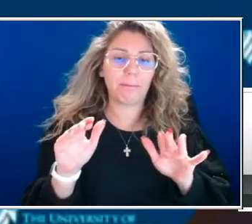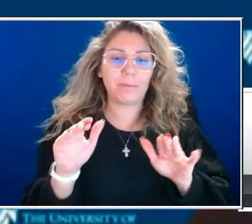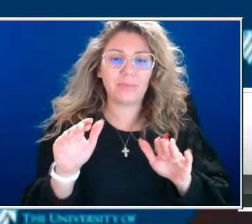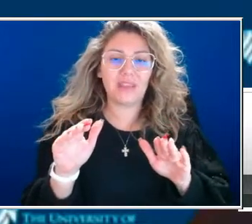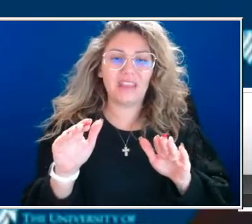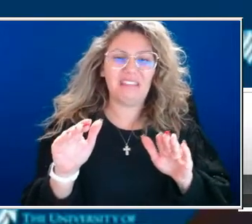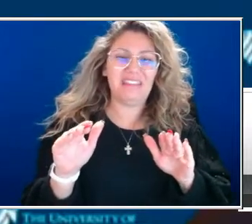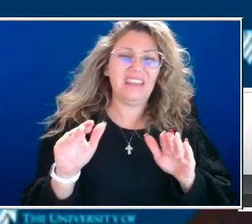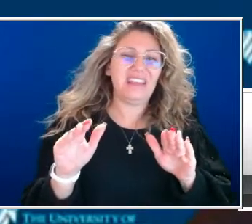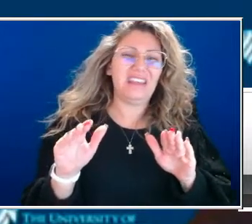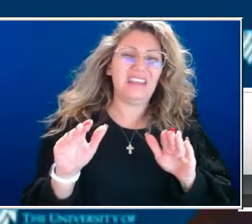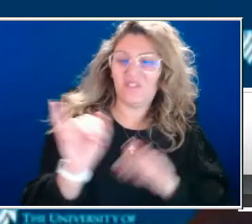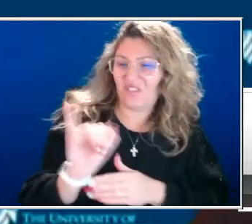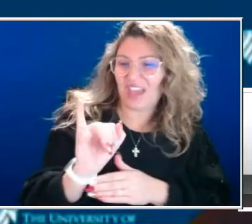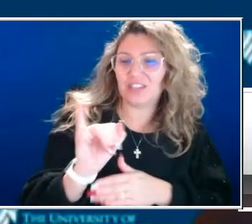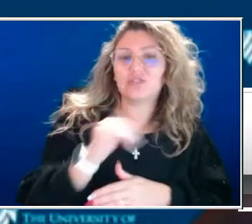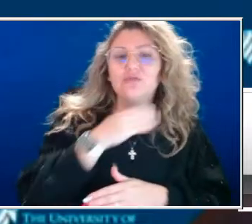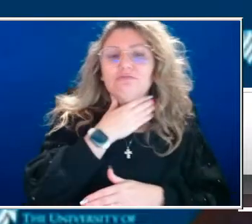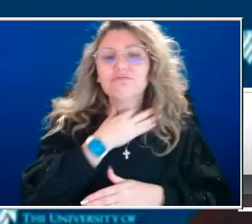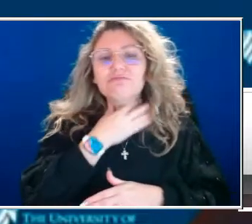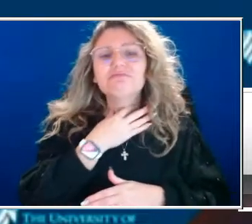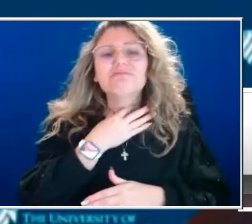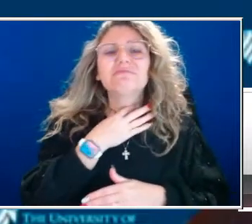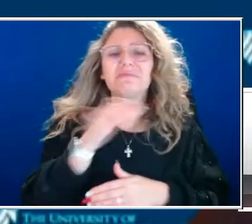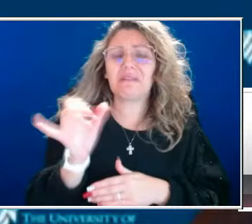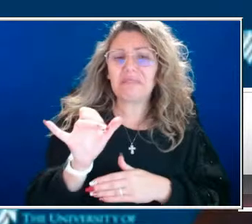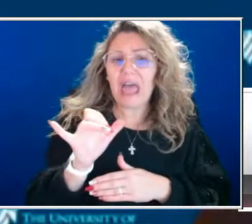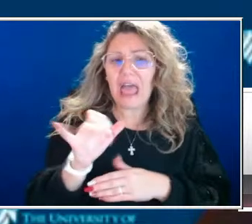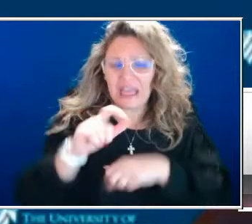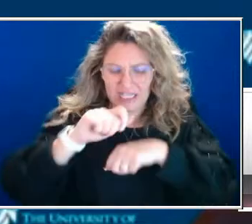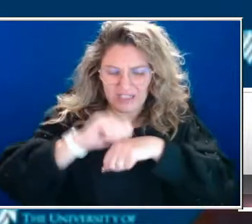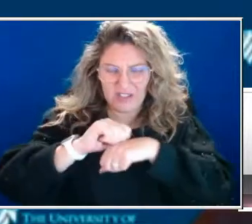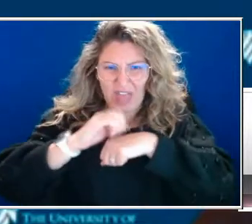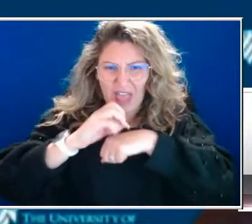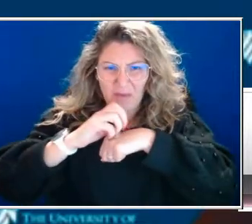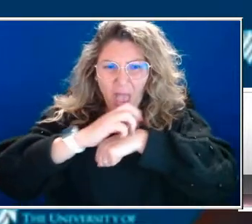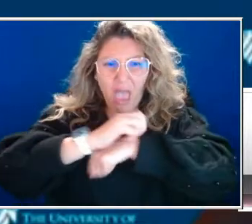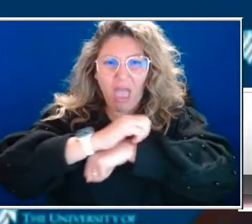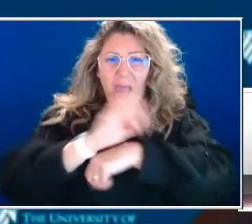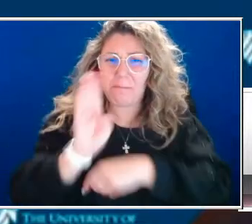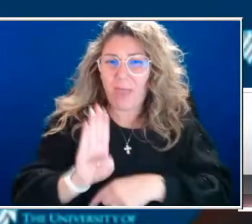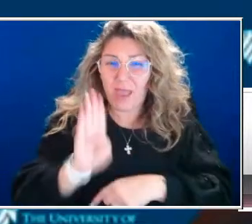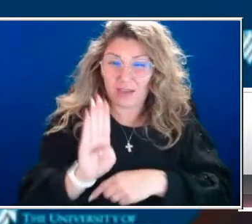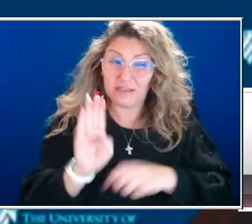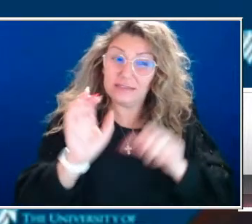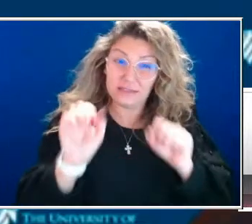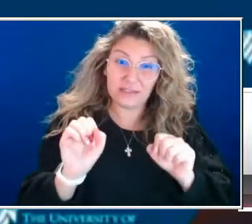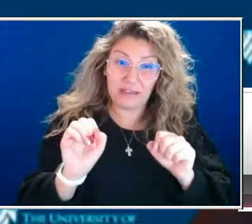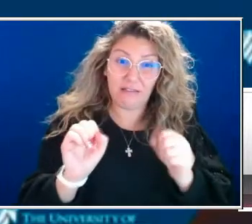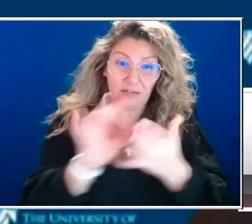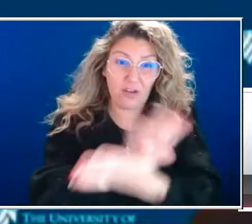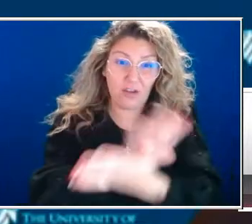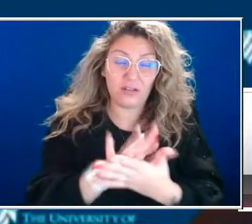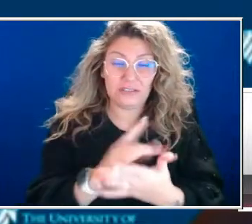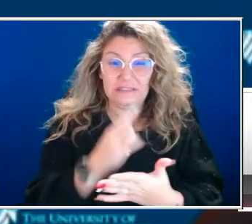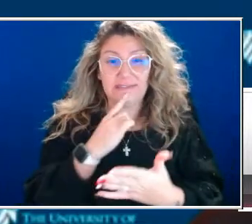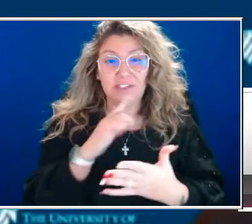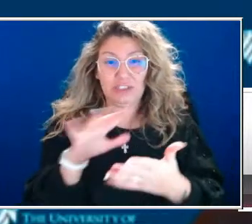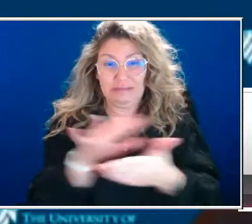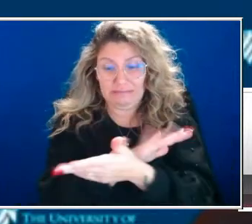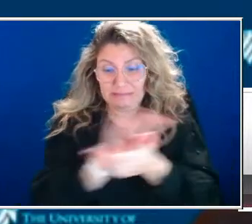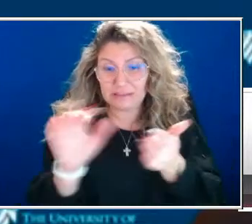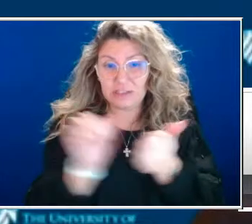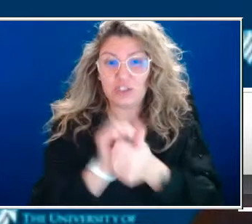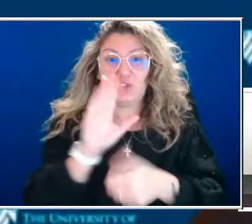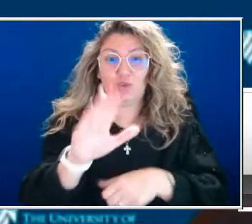infections. You know, we've heard about flesh-eating bacteria. This is one type that can cause serious damage to your skin